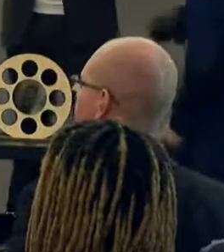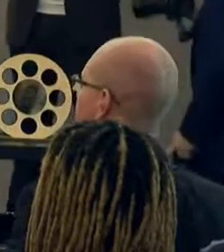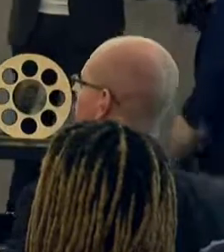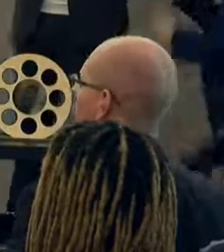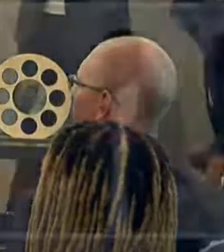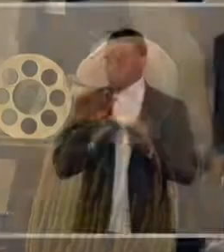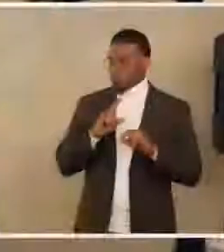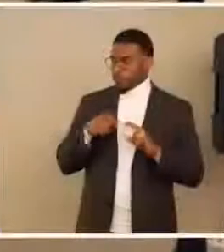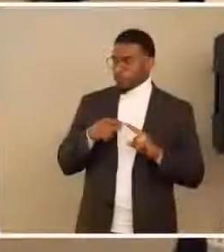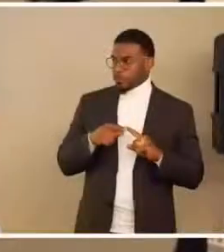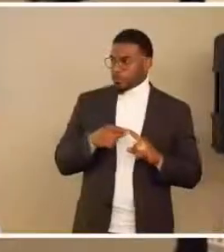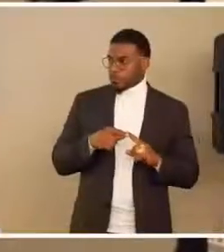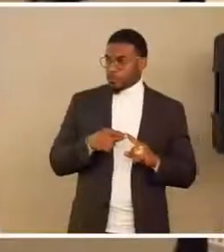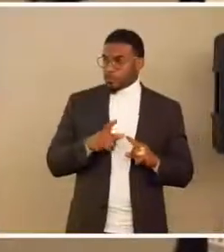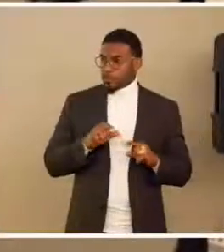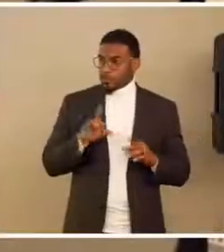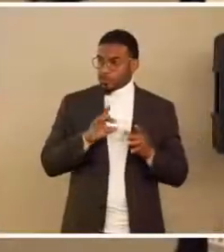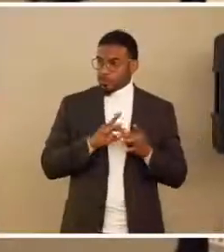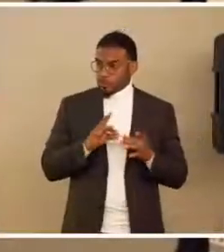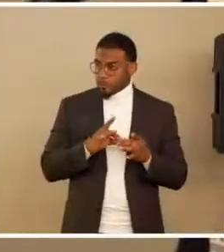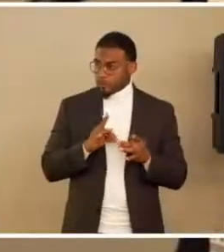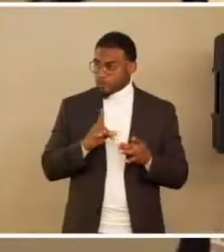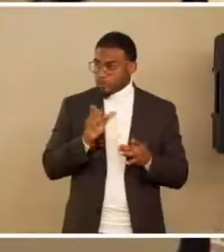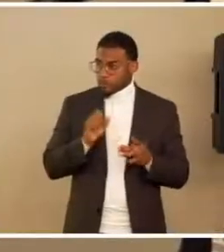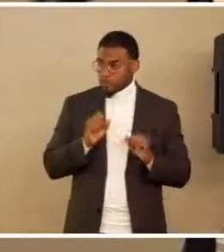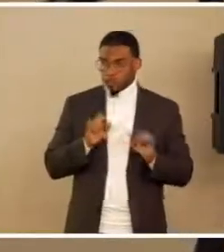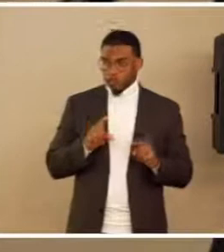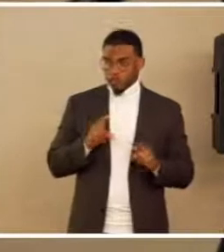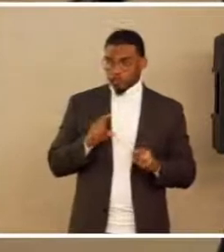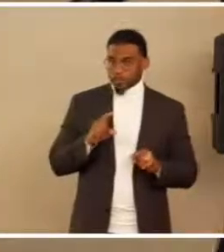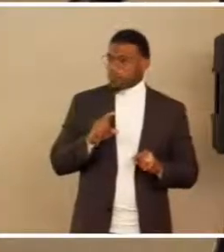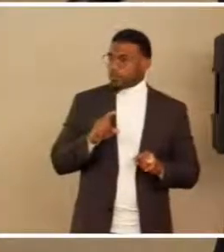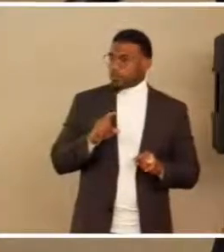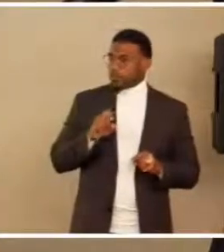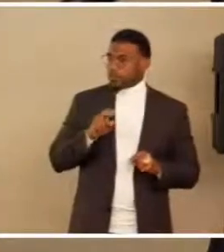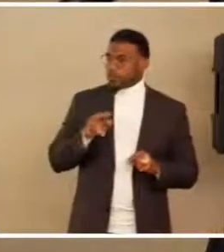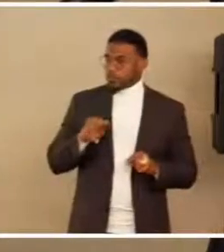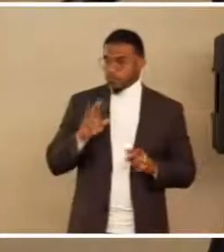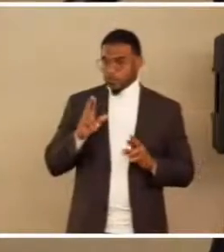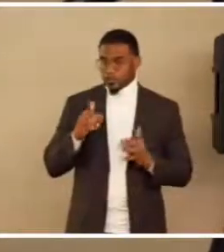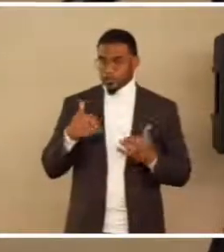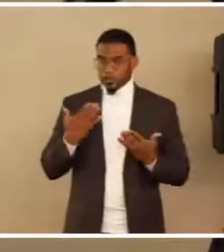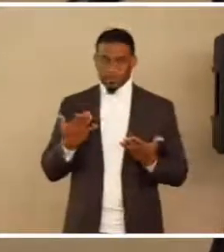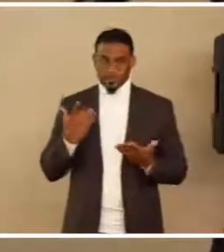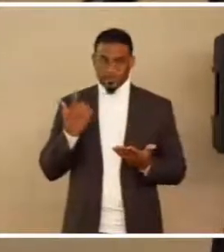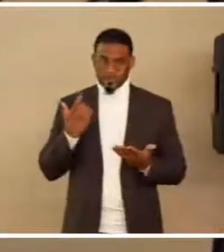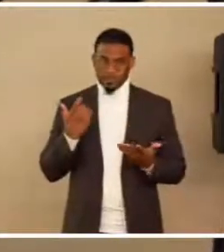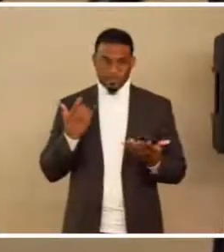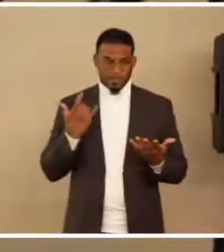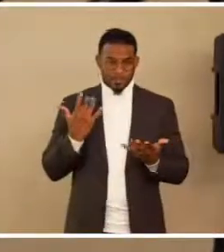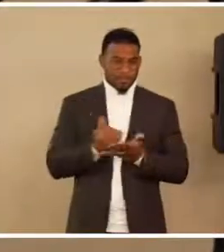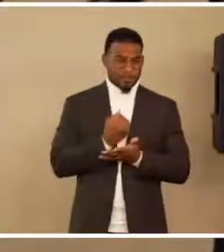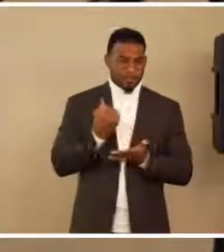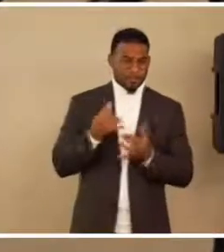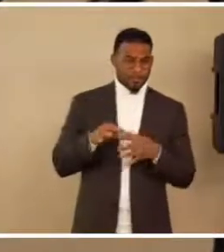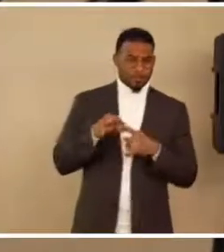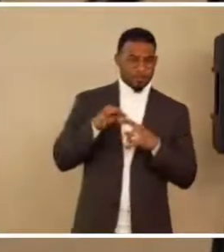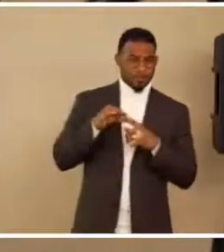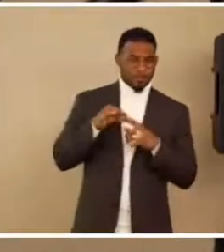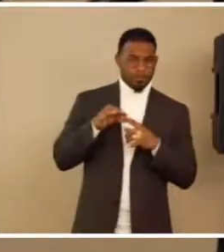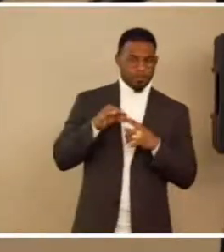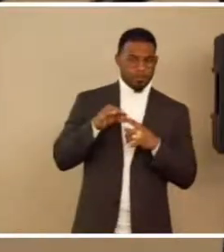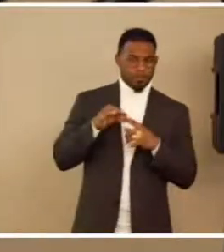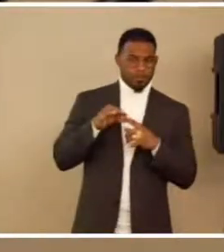could continue to talk about. When you mentioned Uzan Palsy, we were hoping to have her here. She just won a special